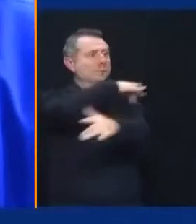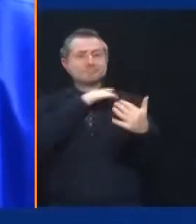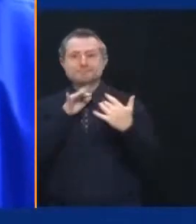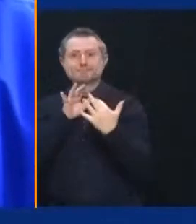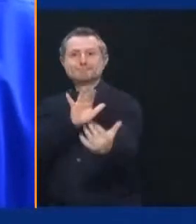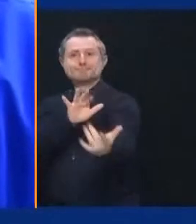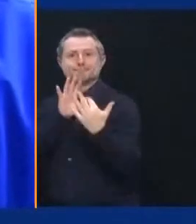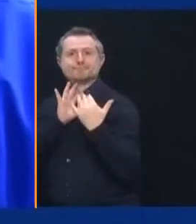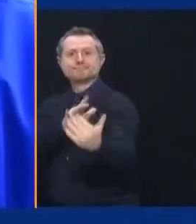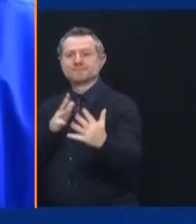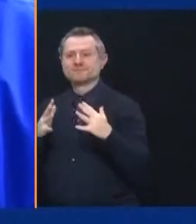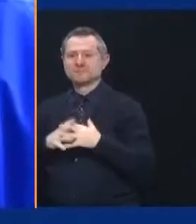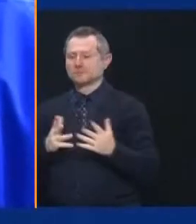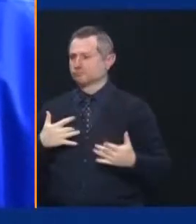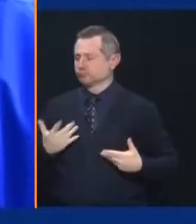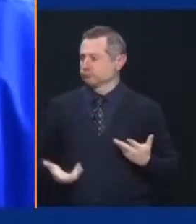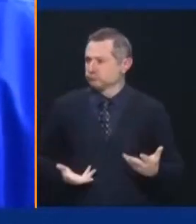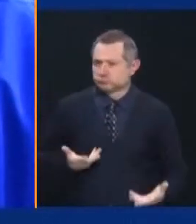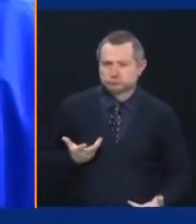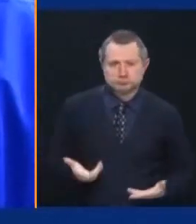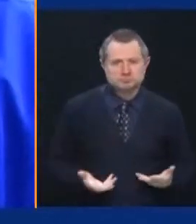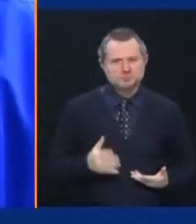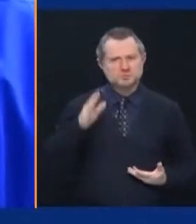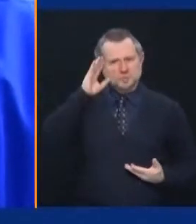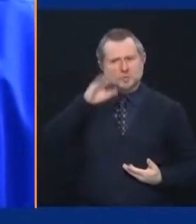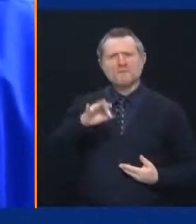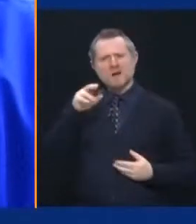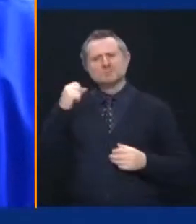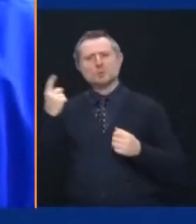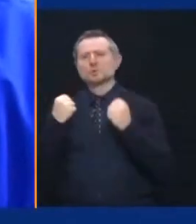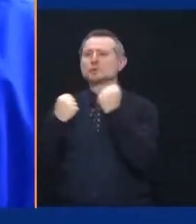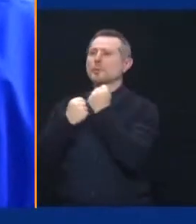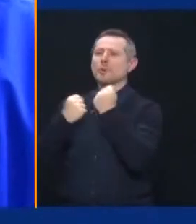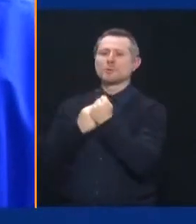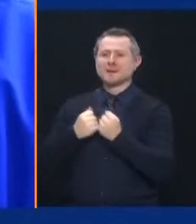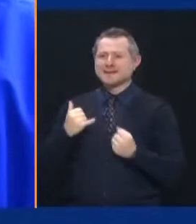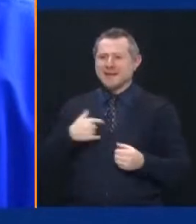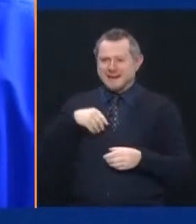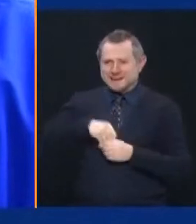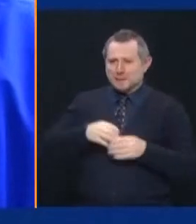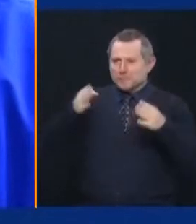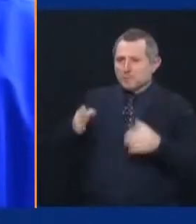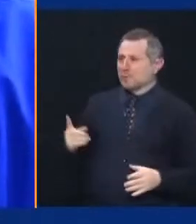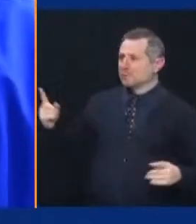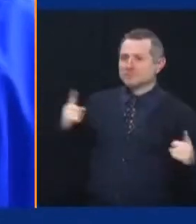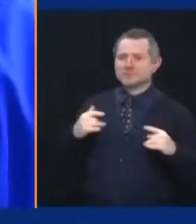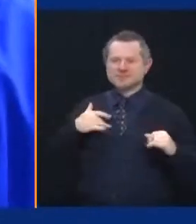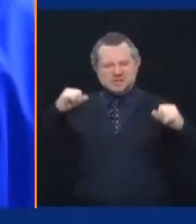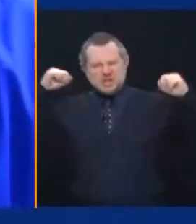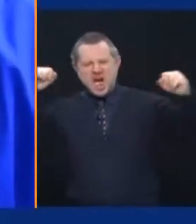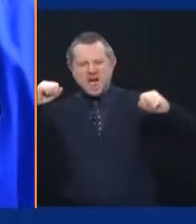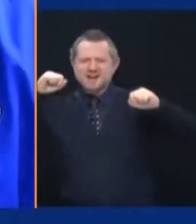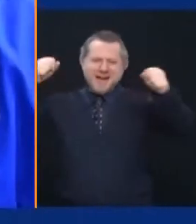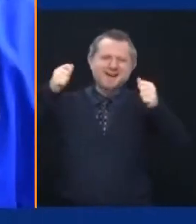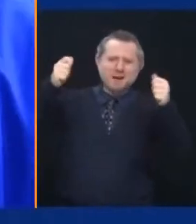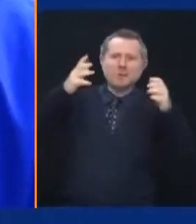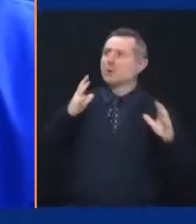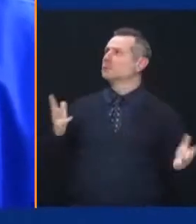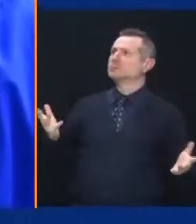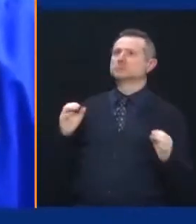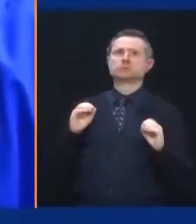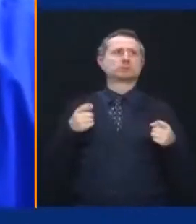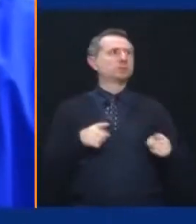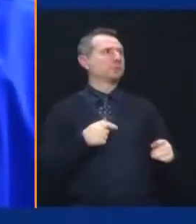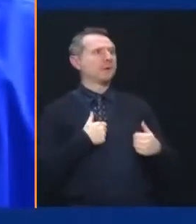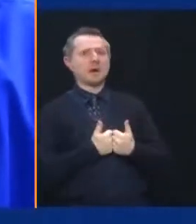We know they're there, but we want them here, if you know what I mean, at the game. And even though they'll be there